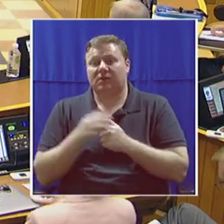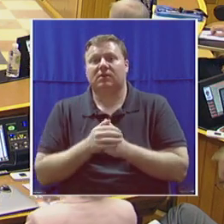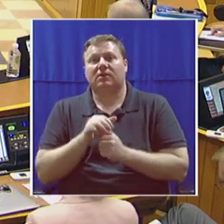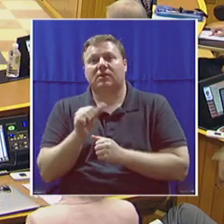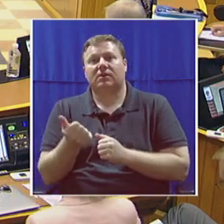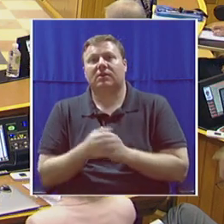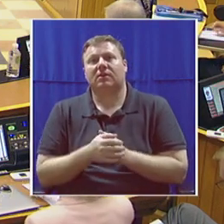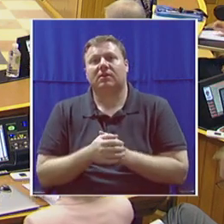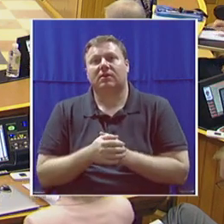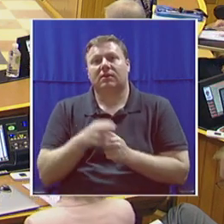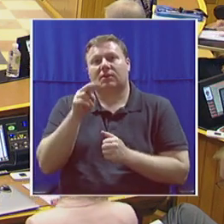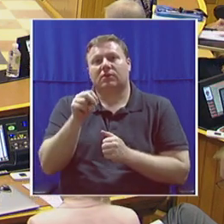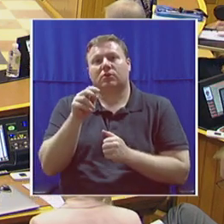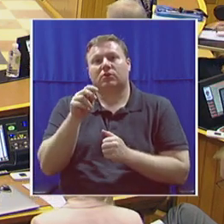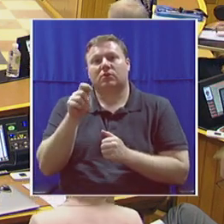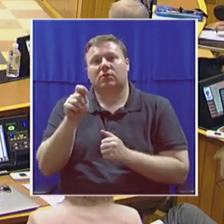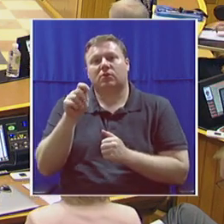The Honorable